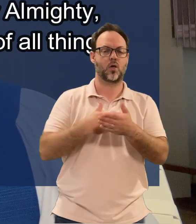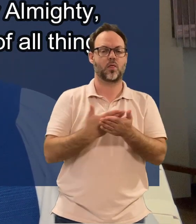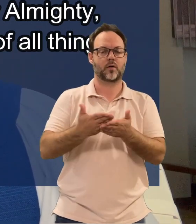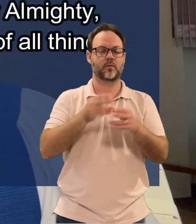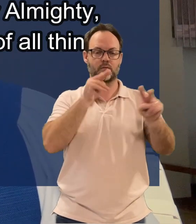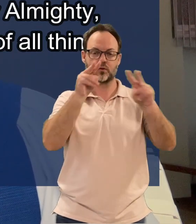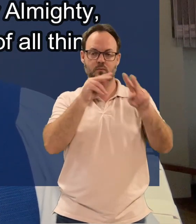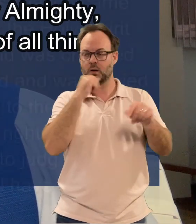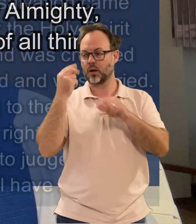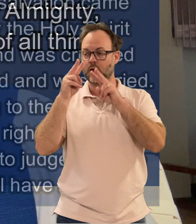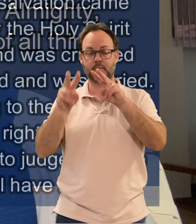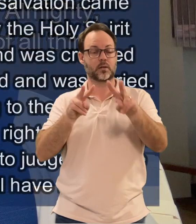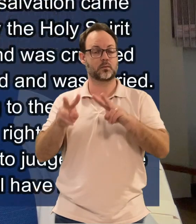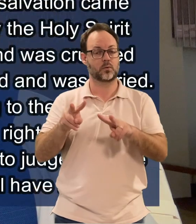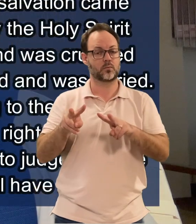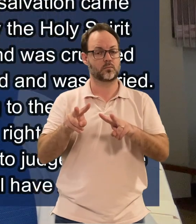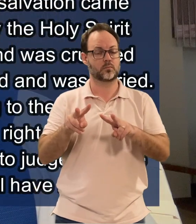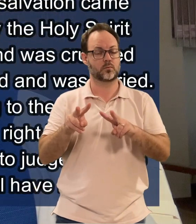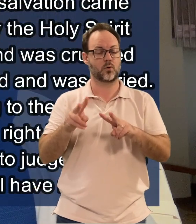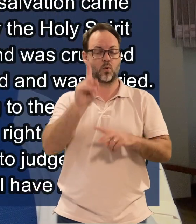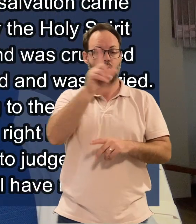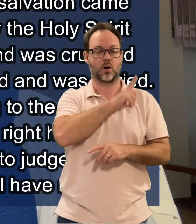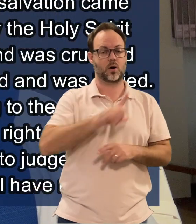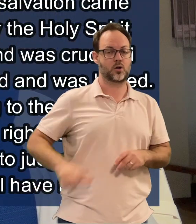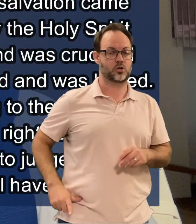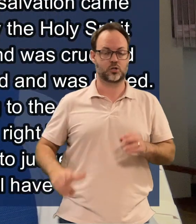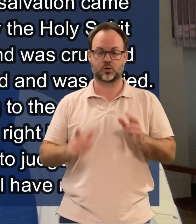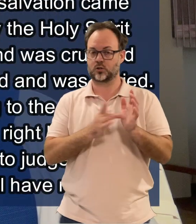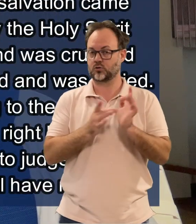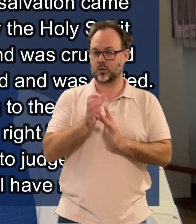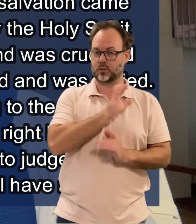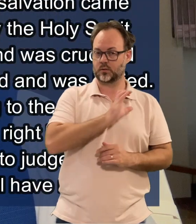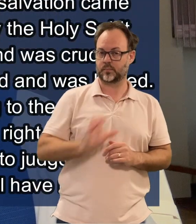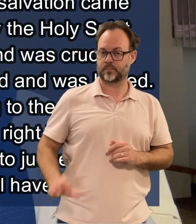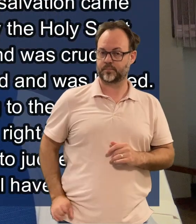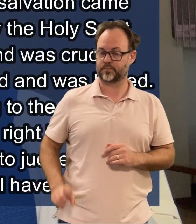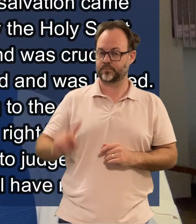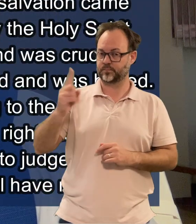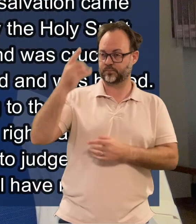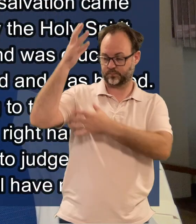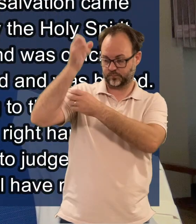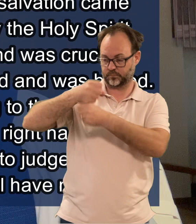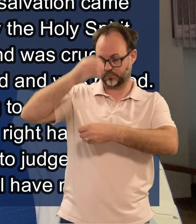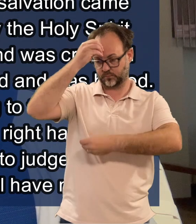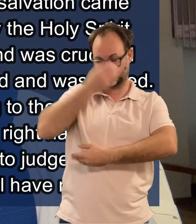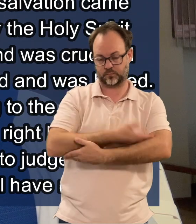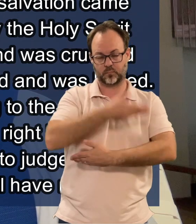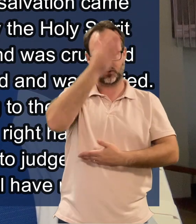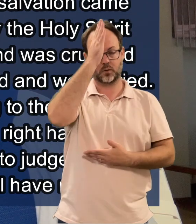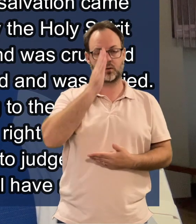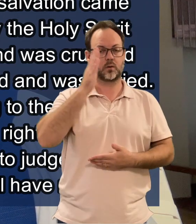things visible and invisible. And in one Lord, Jesus Christ, the only begotten Son of